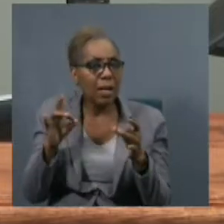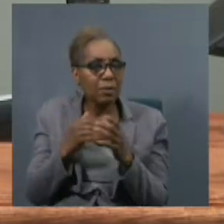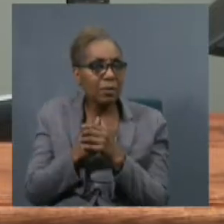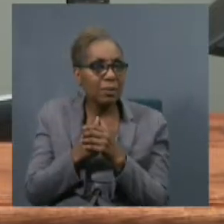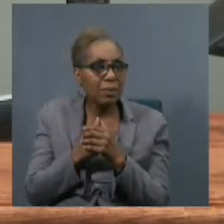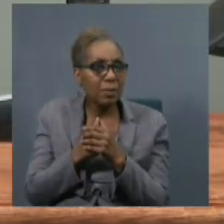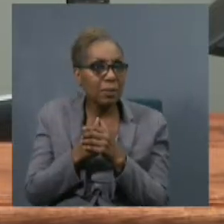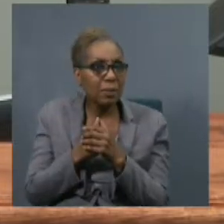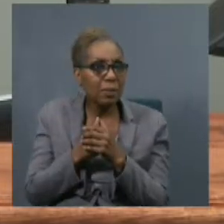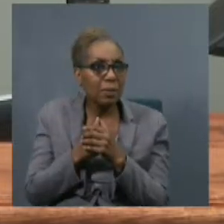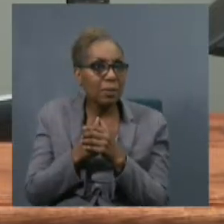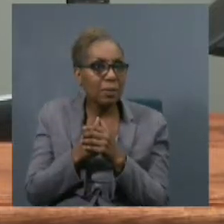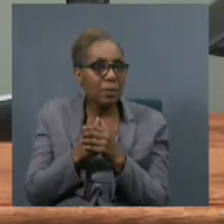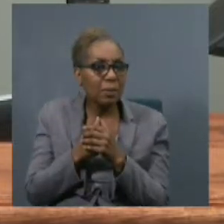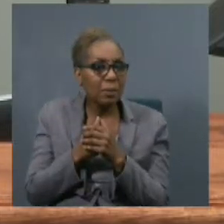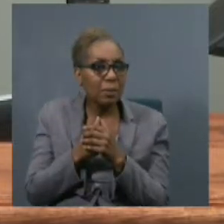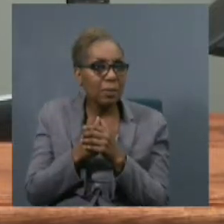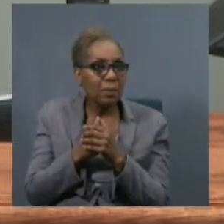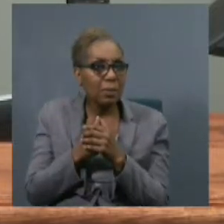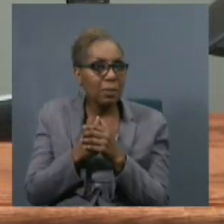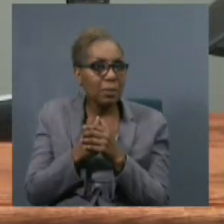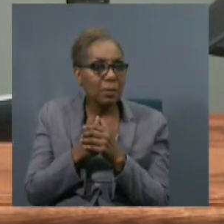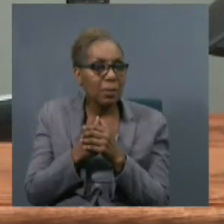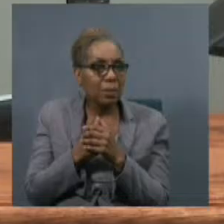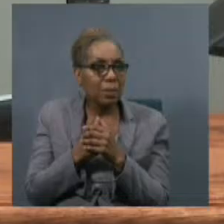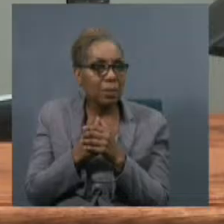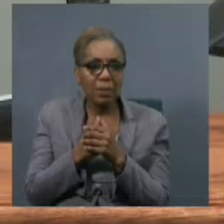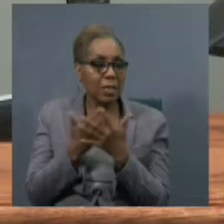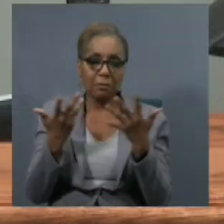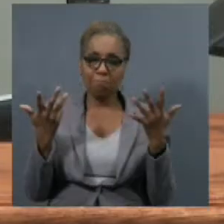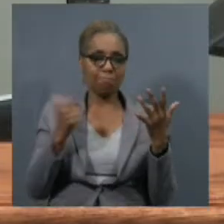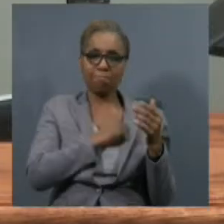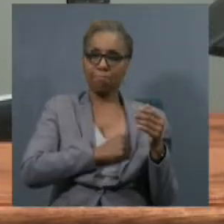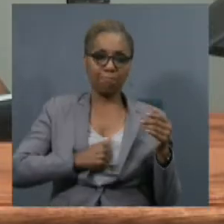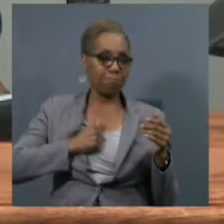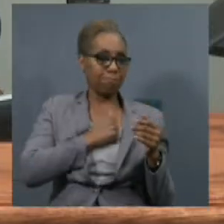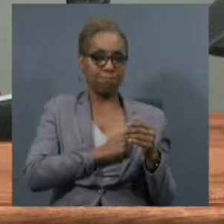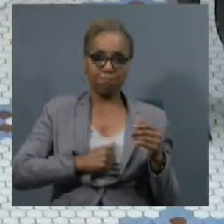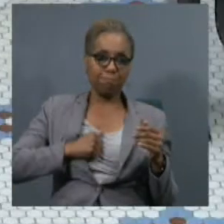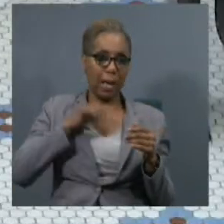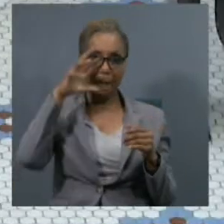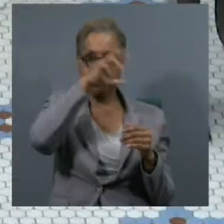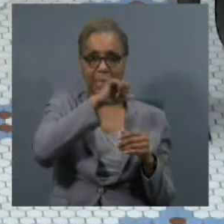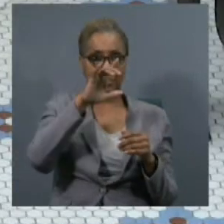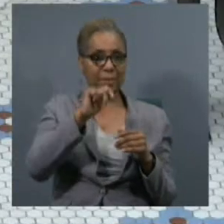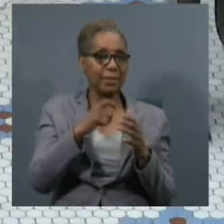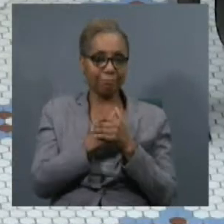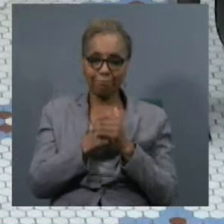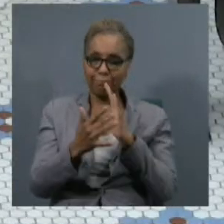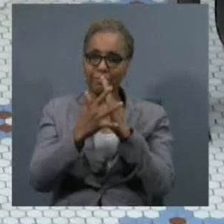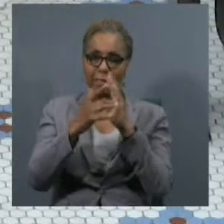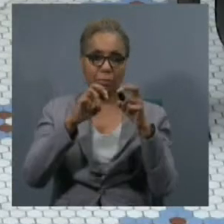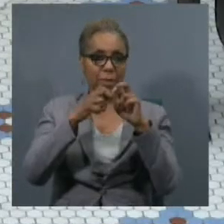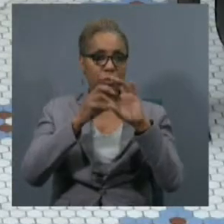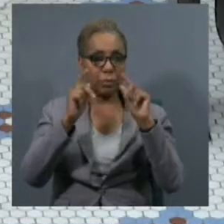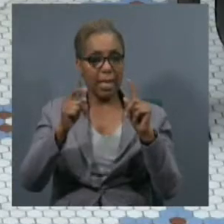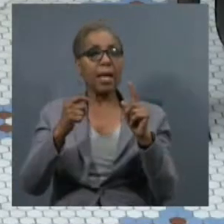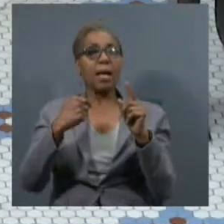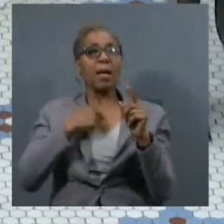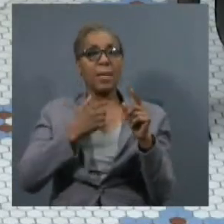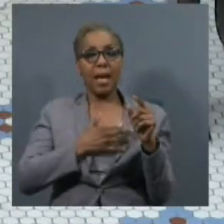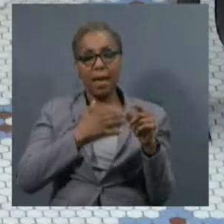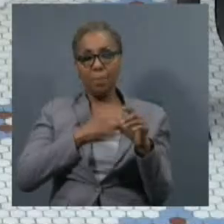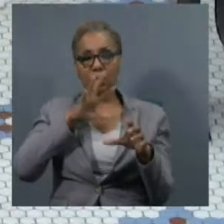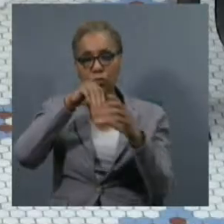and the vote will stand, and then we can move Yes, forward. I'll be happy to get with you and hopefully join